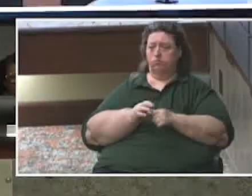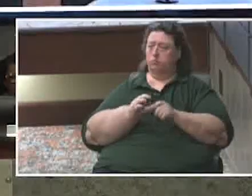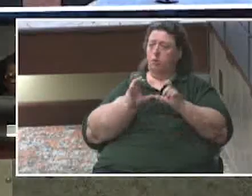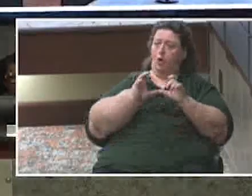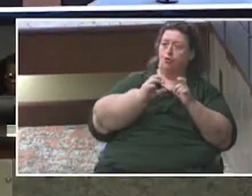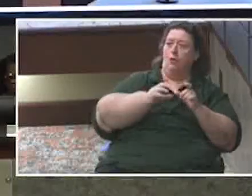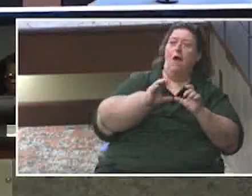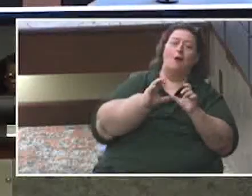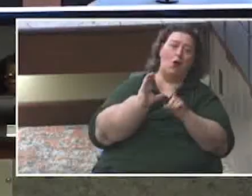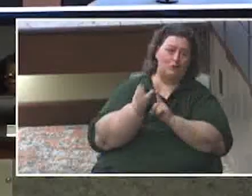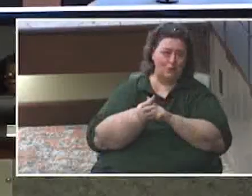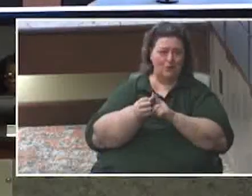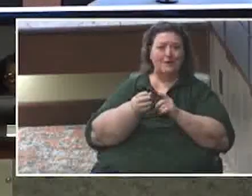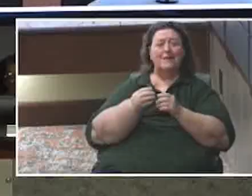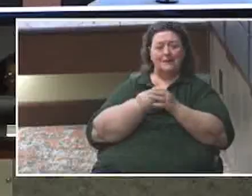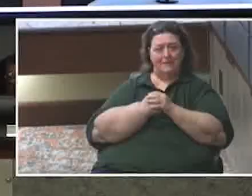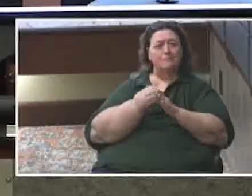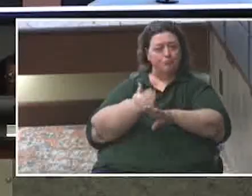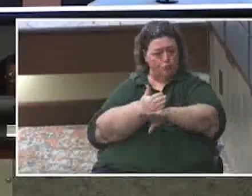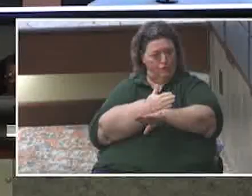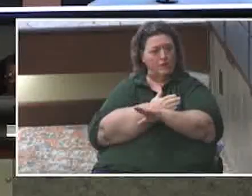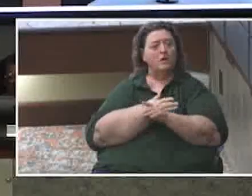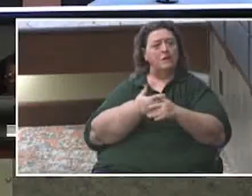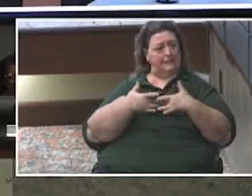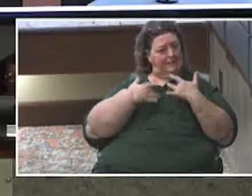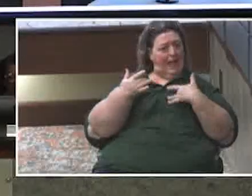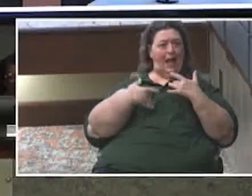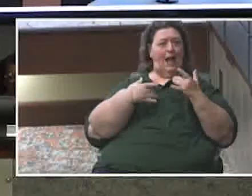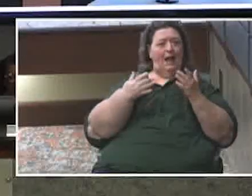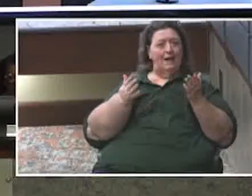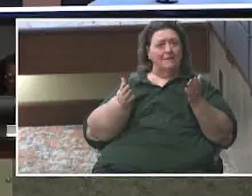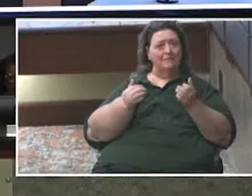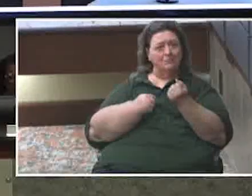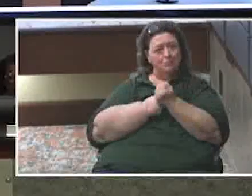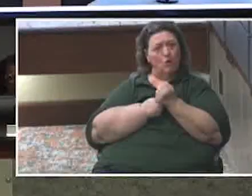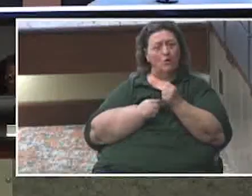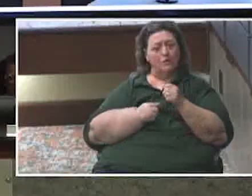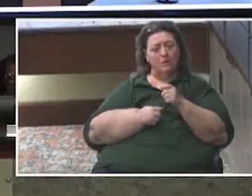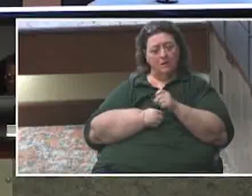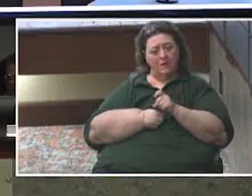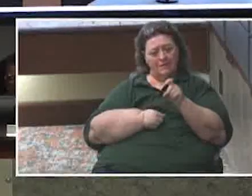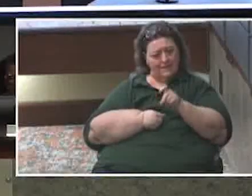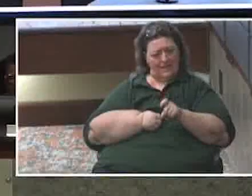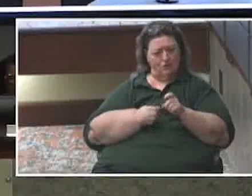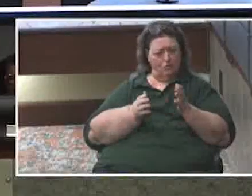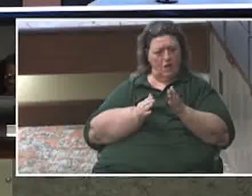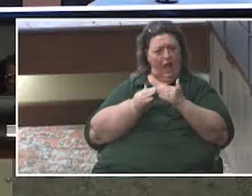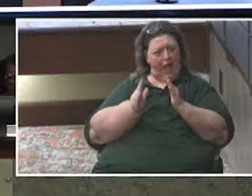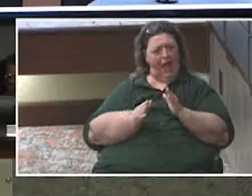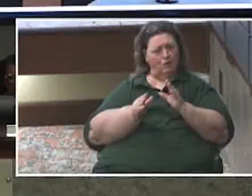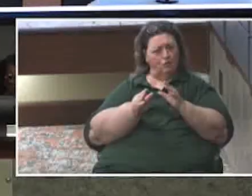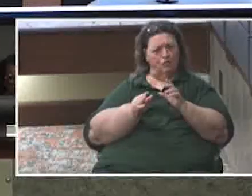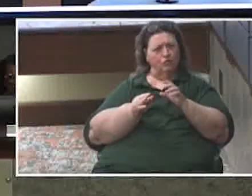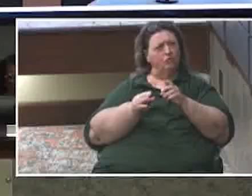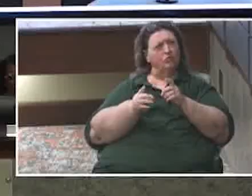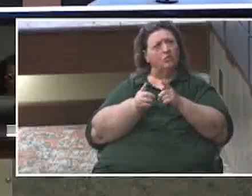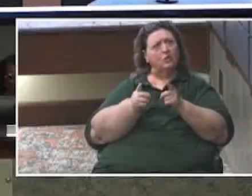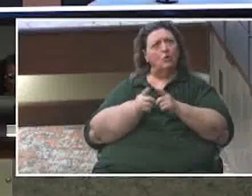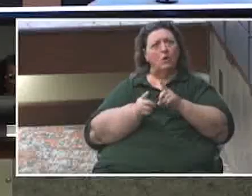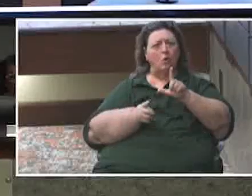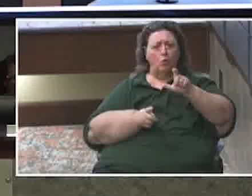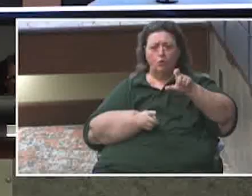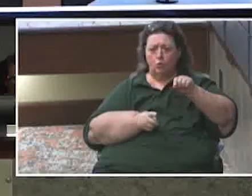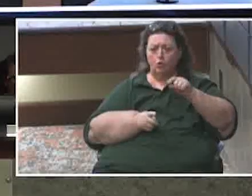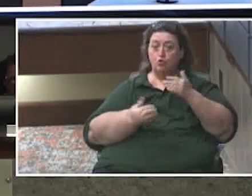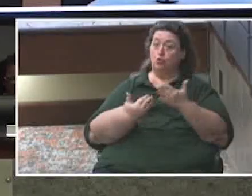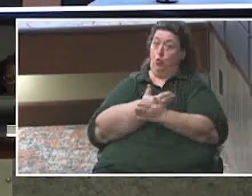alongside Transformation Waco and the STEAM Center, we're excited to host Texas State Representative Retta Bowers of House District 113 for a tour of the newly